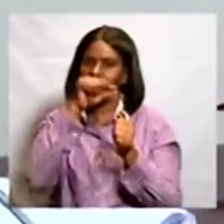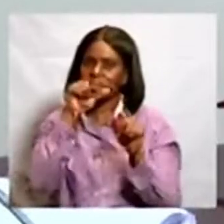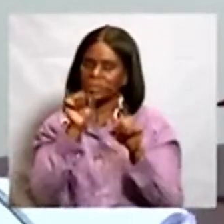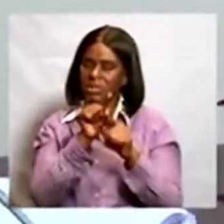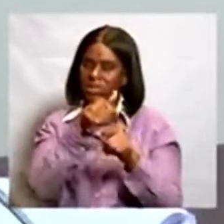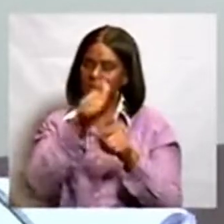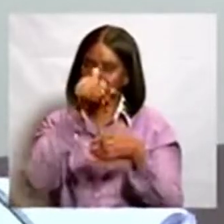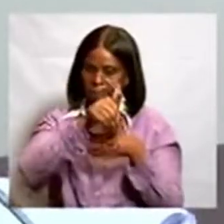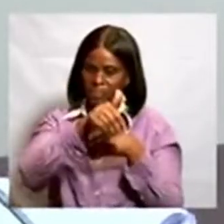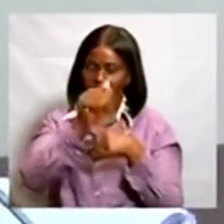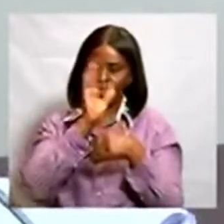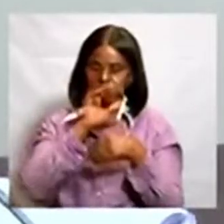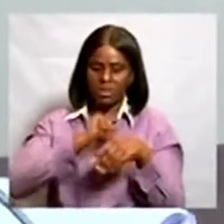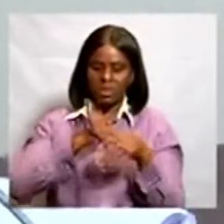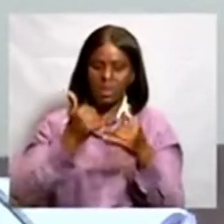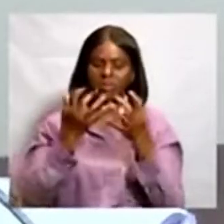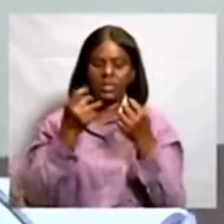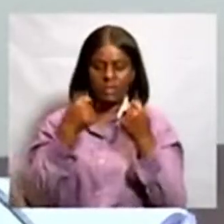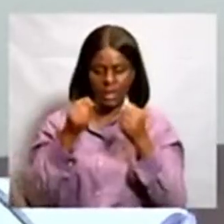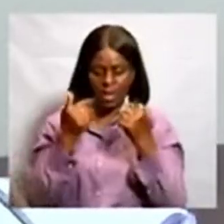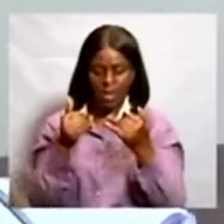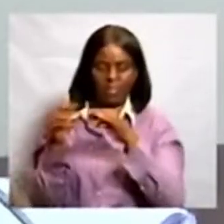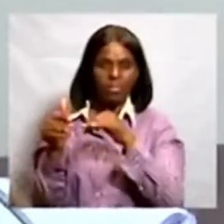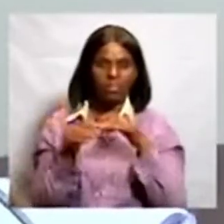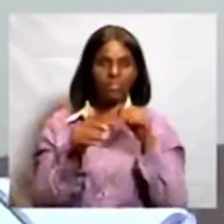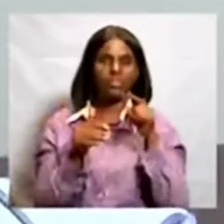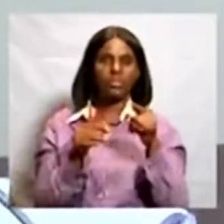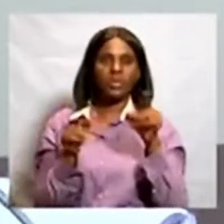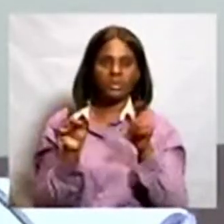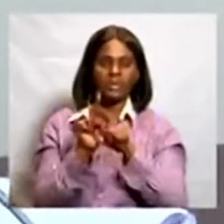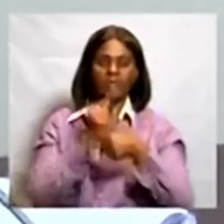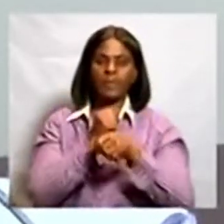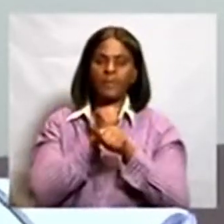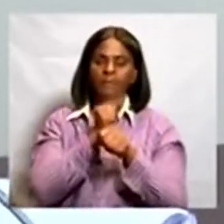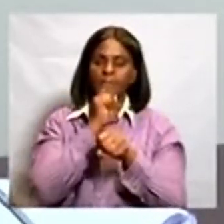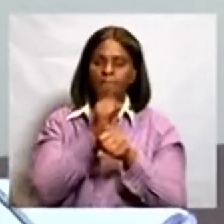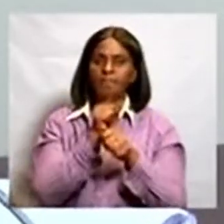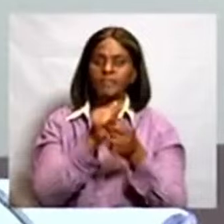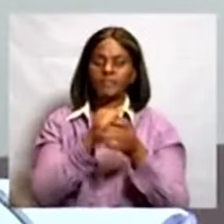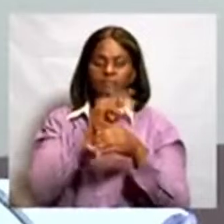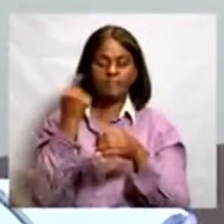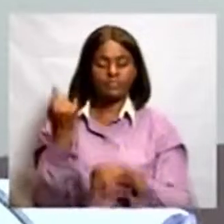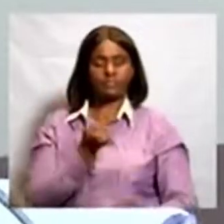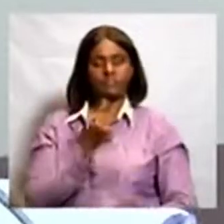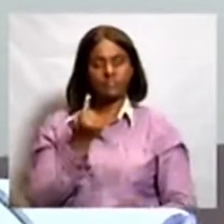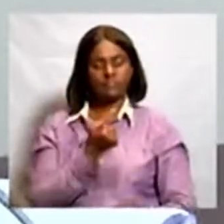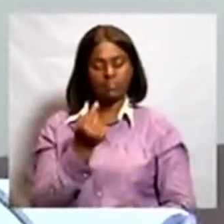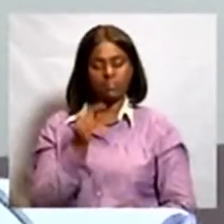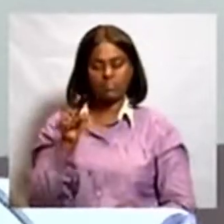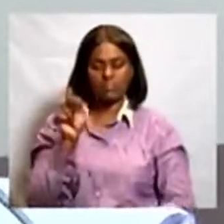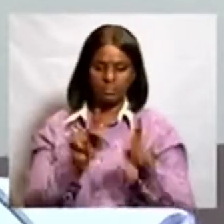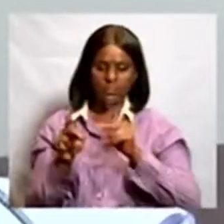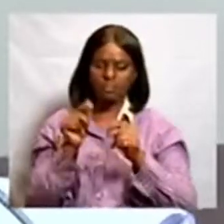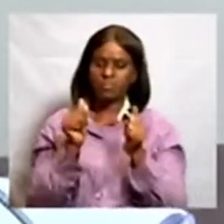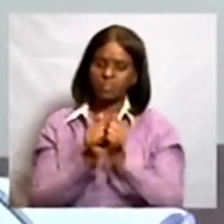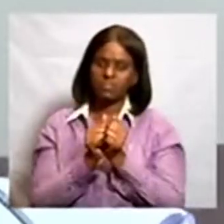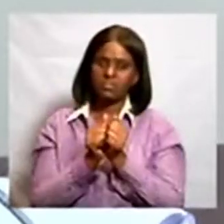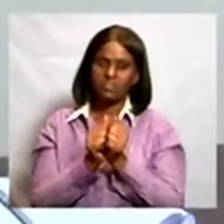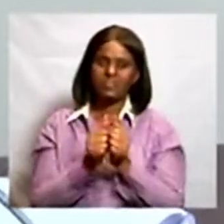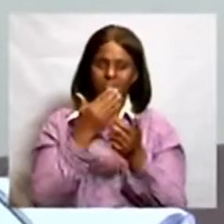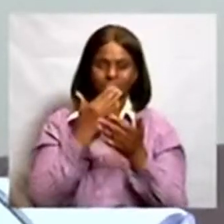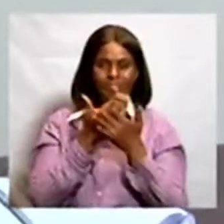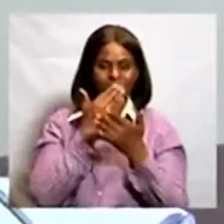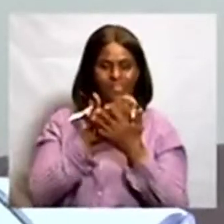were enrolled. So we want to try to avoid that and ensure that only the people with the